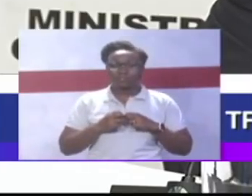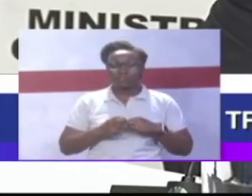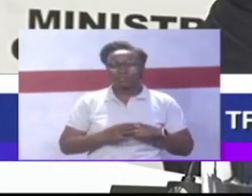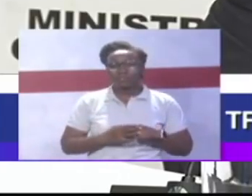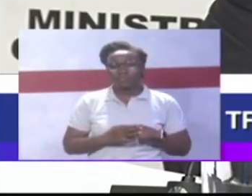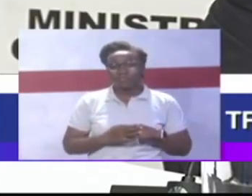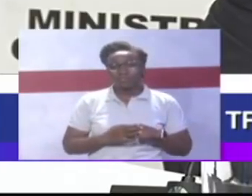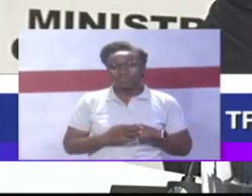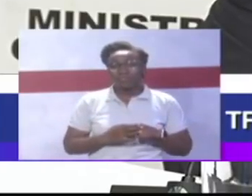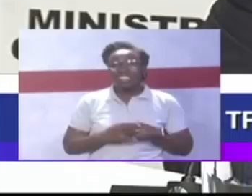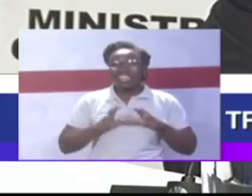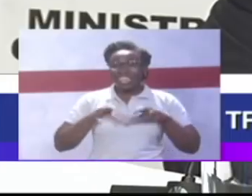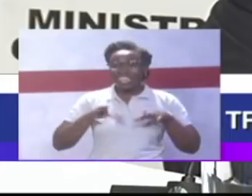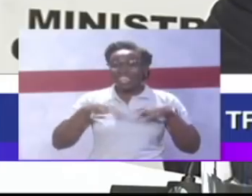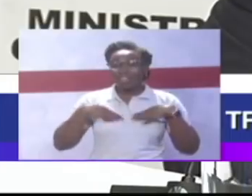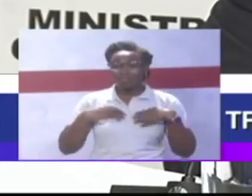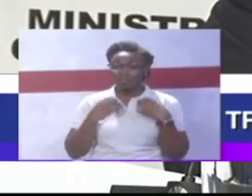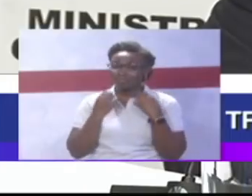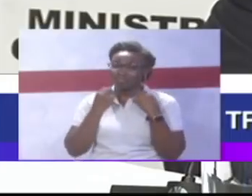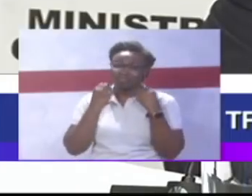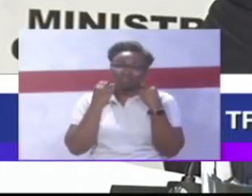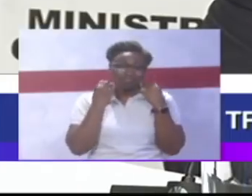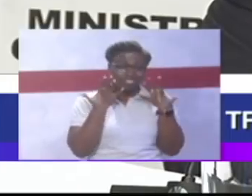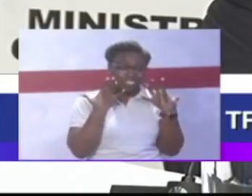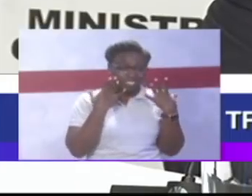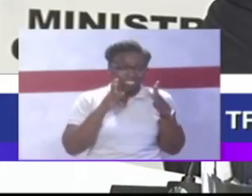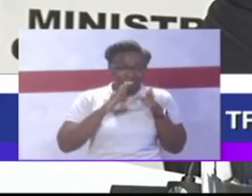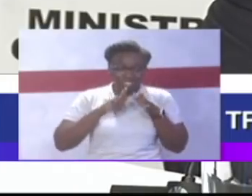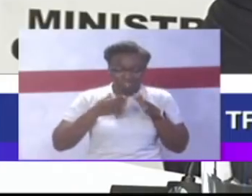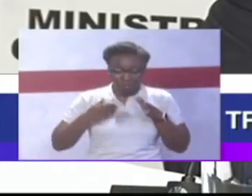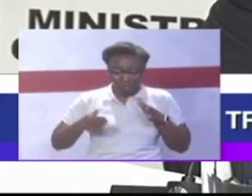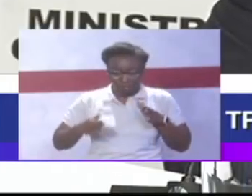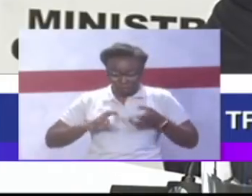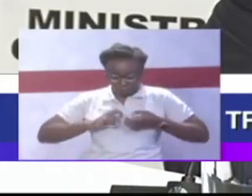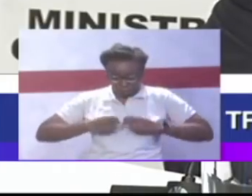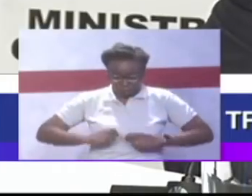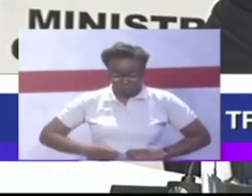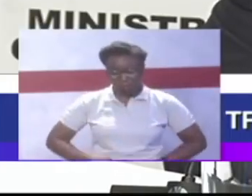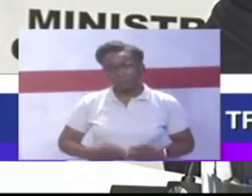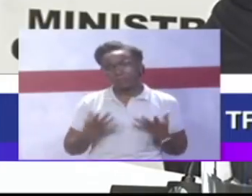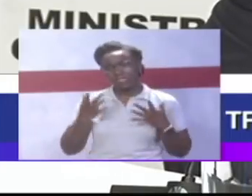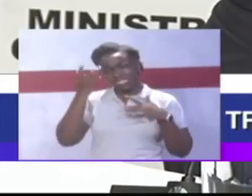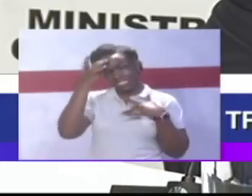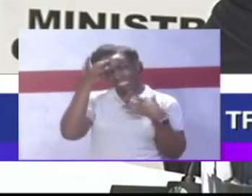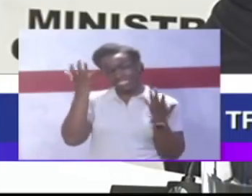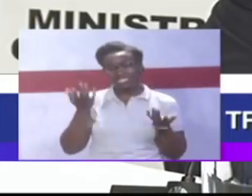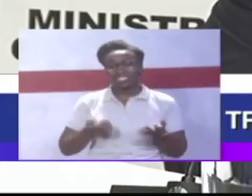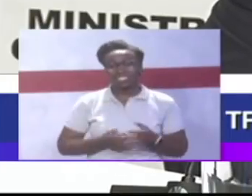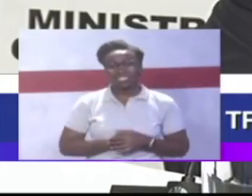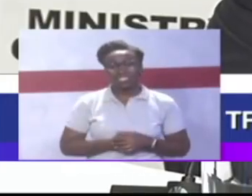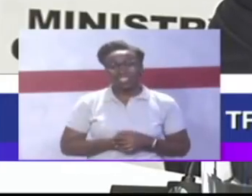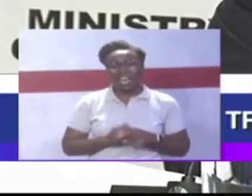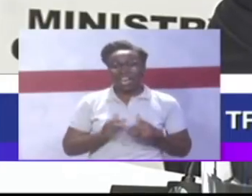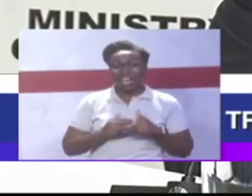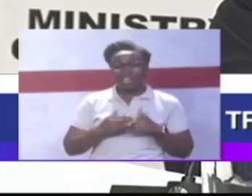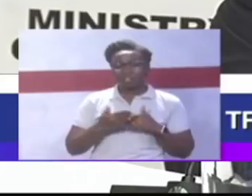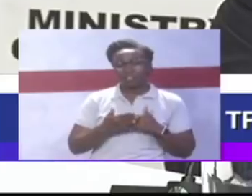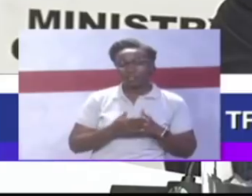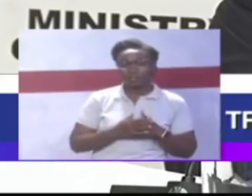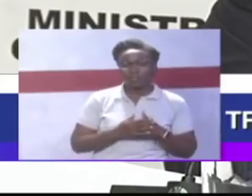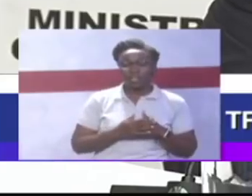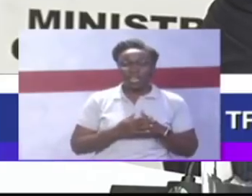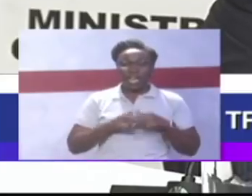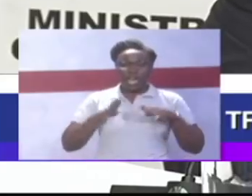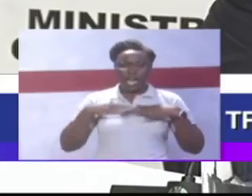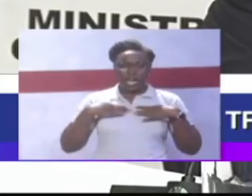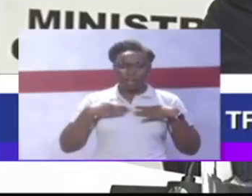too many disruptions, but you may find that the liver, what they call those liver function tests, are a